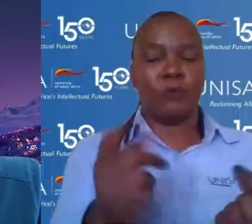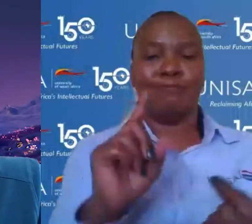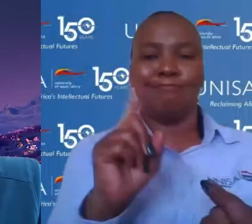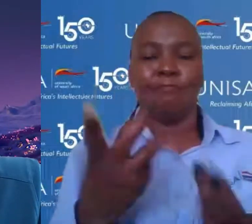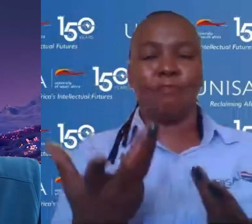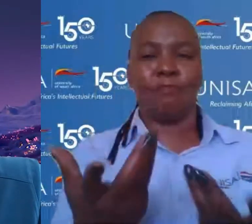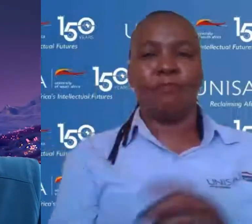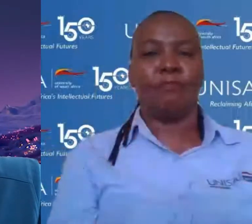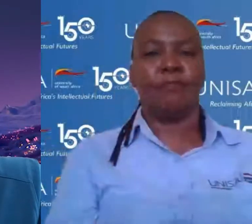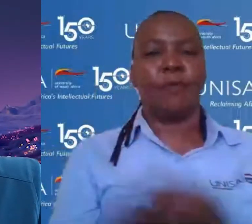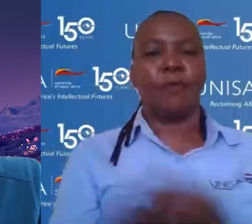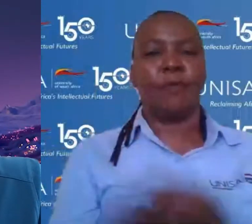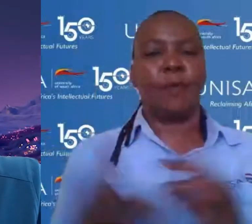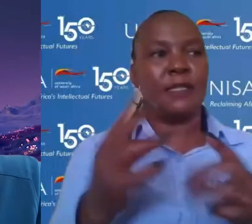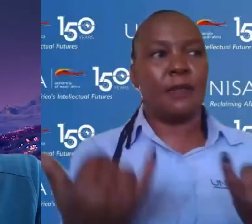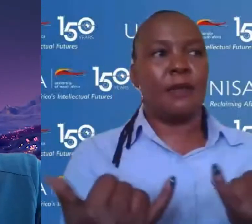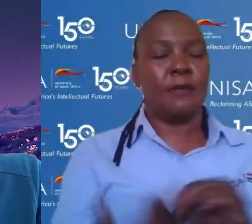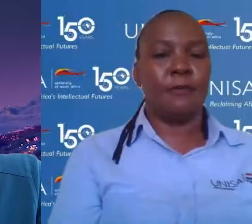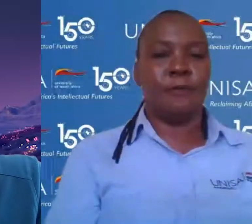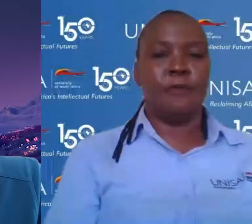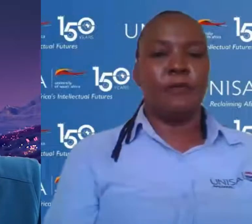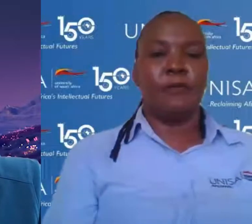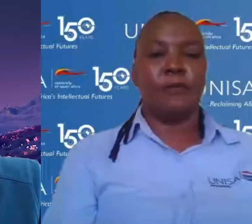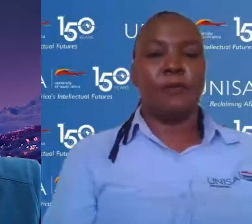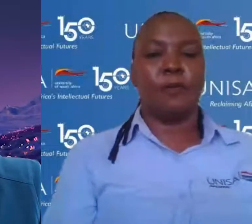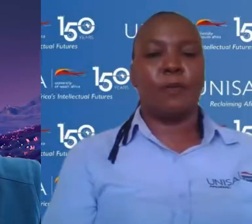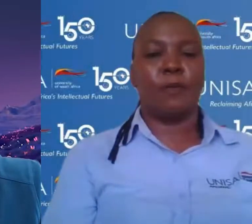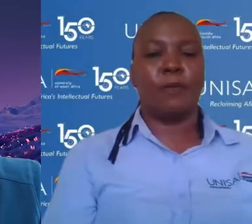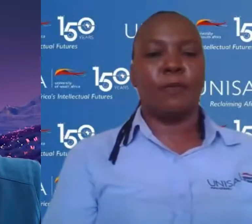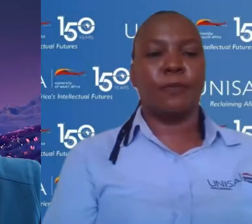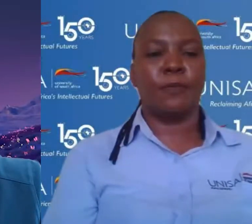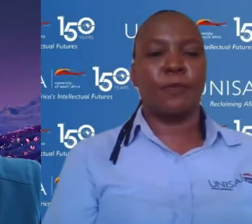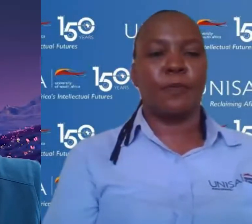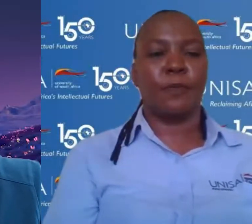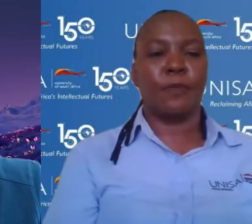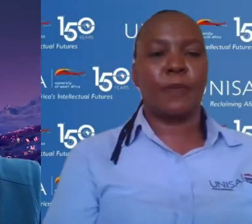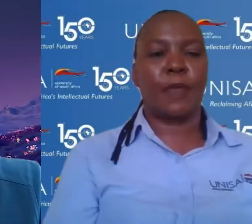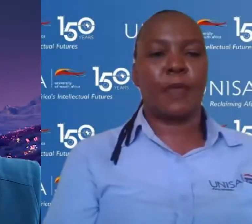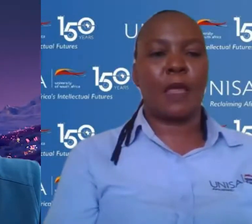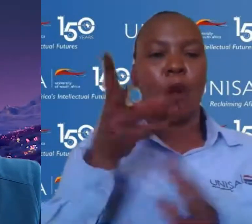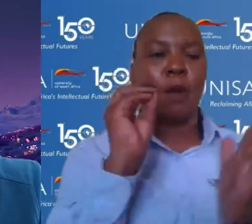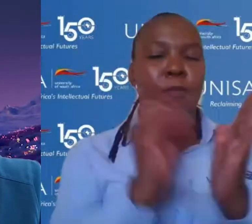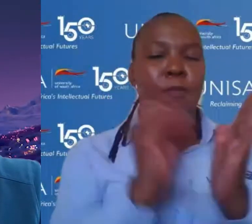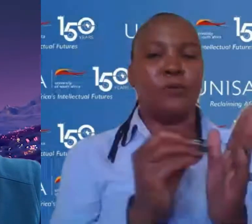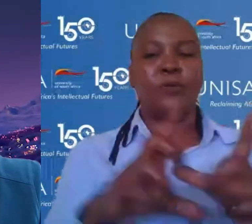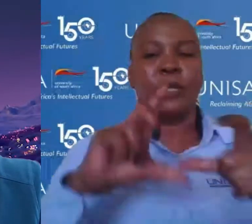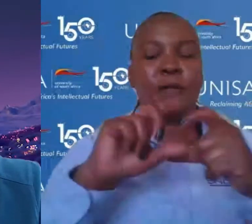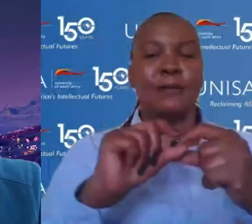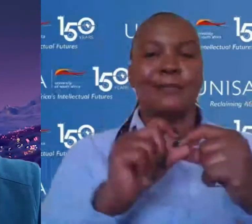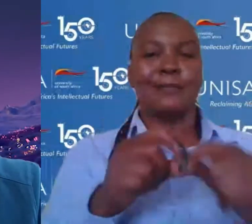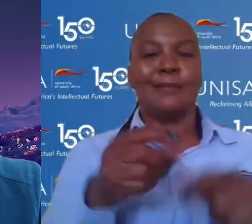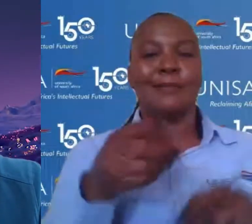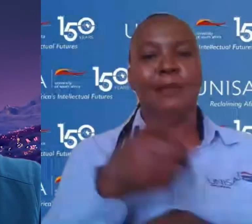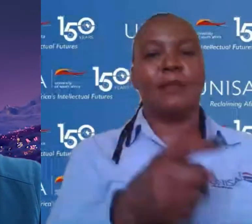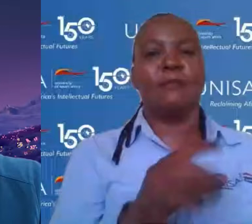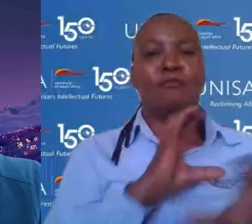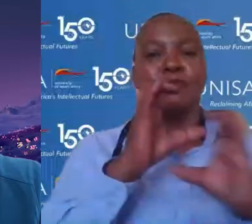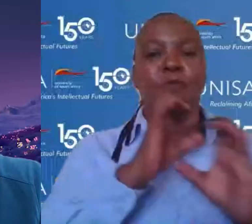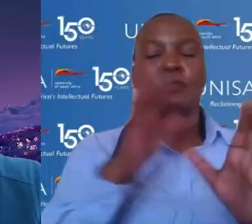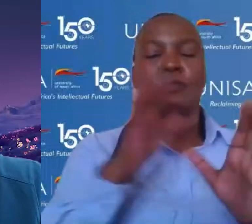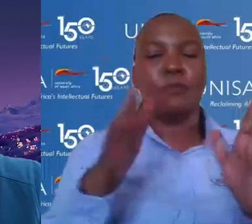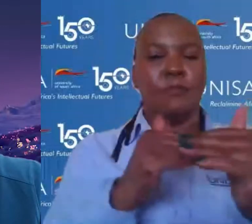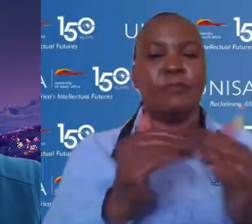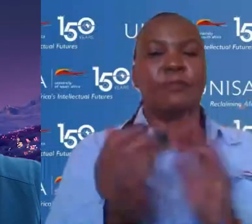see. I'm going to post a link in the chat, and it